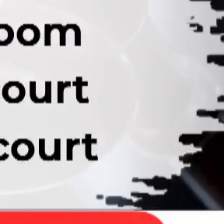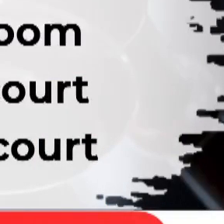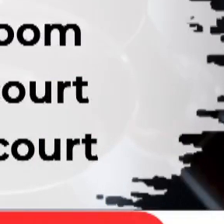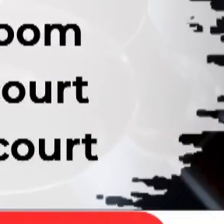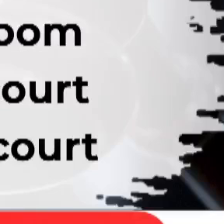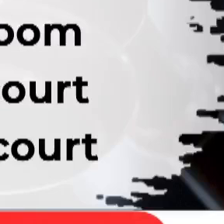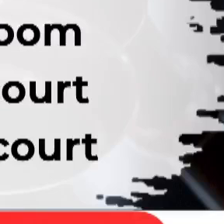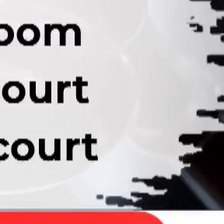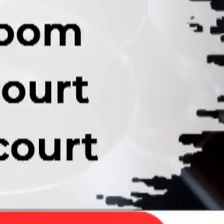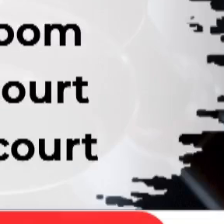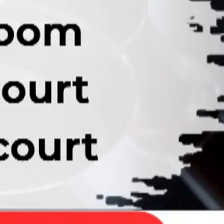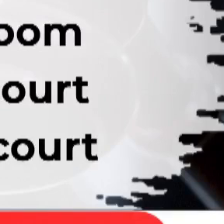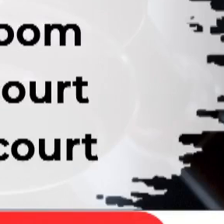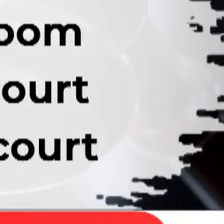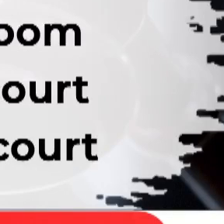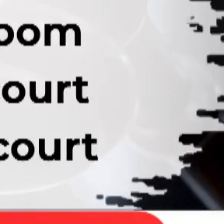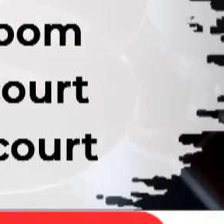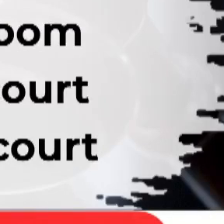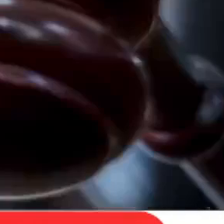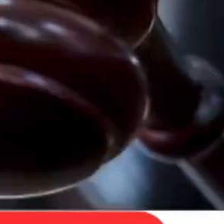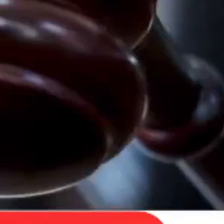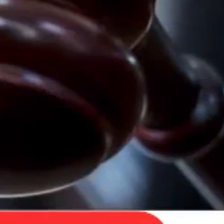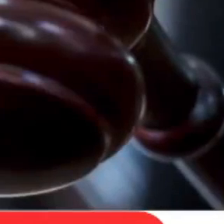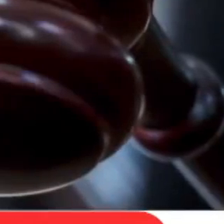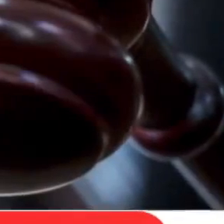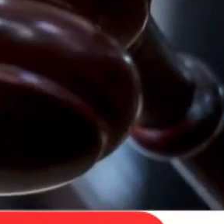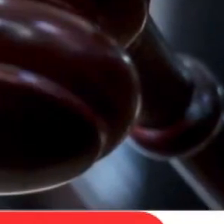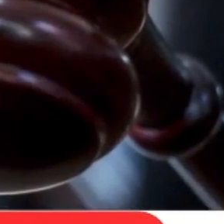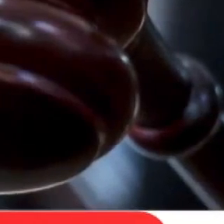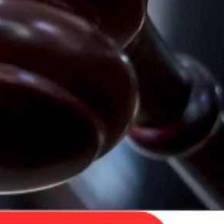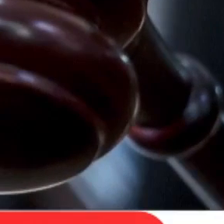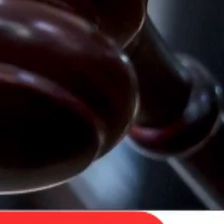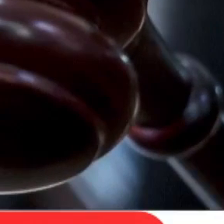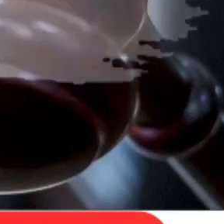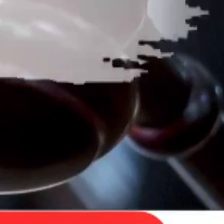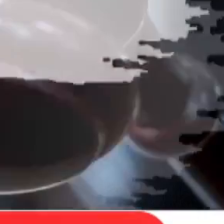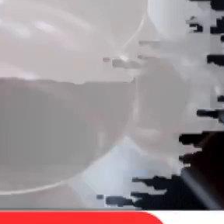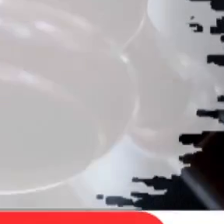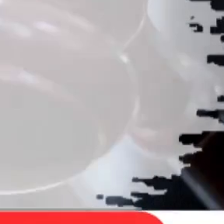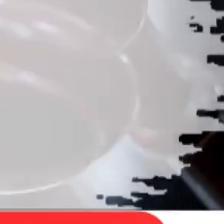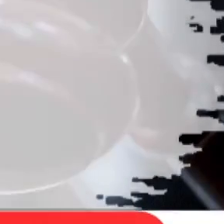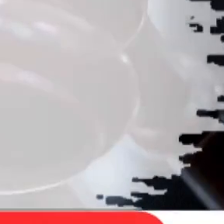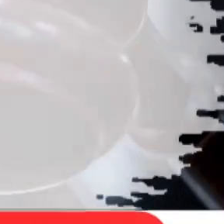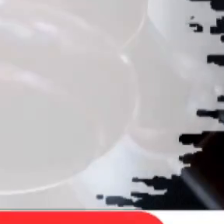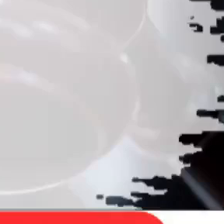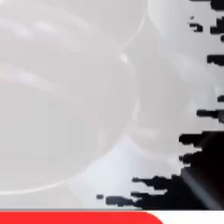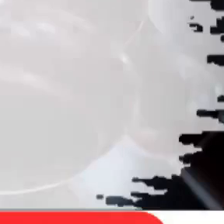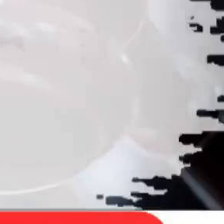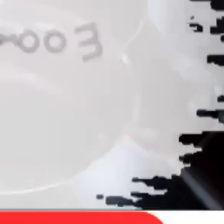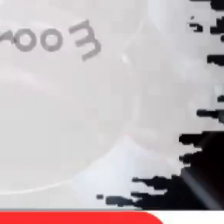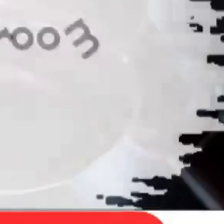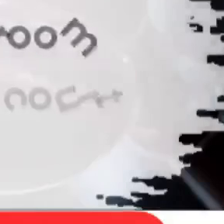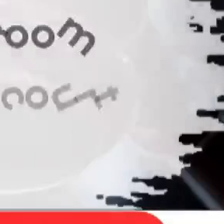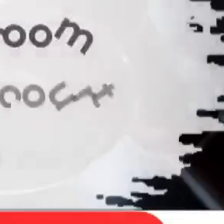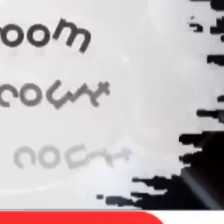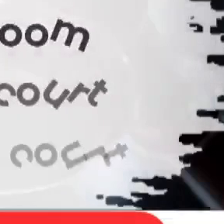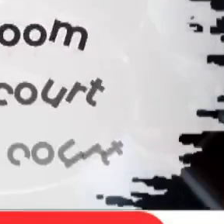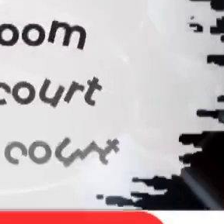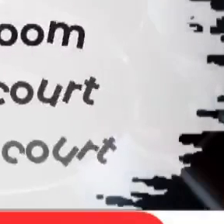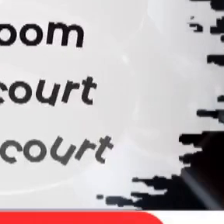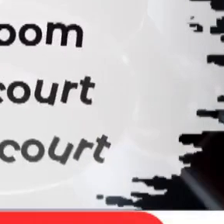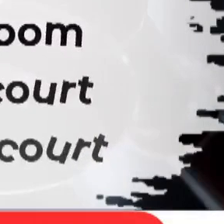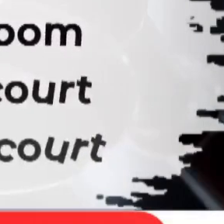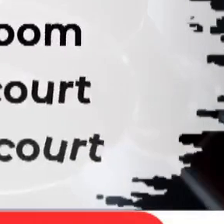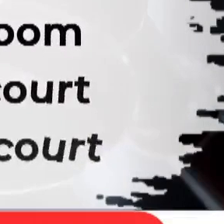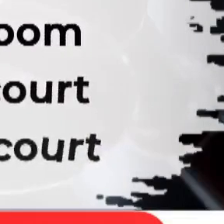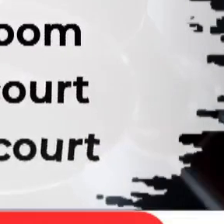in a public field where members of the public will follow the proceedings, and that there shall be an extra space and a screen mounted